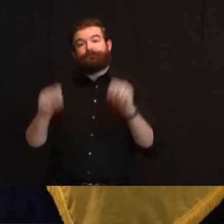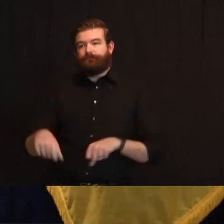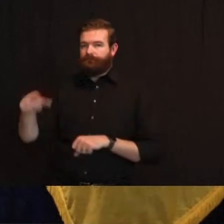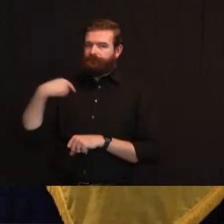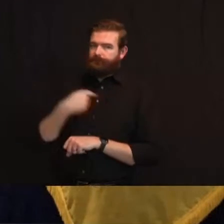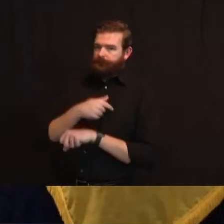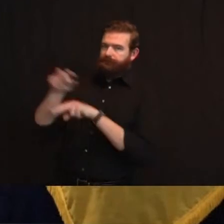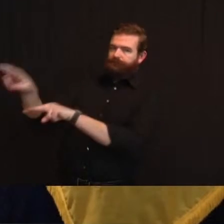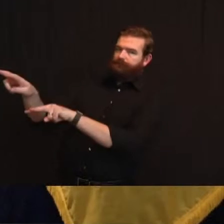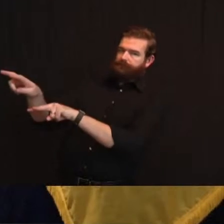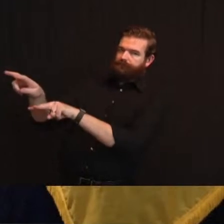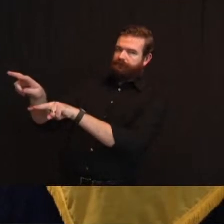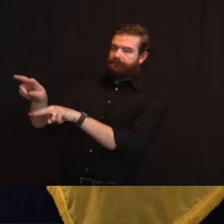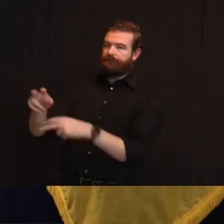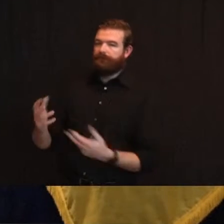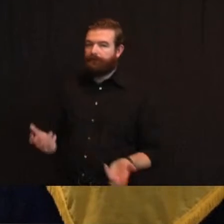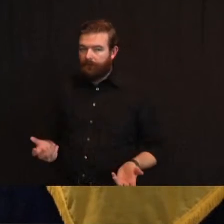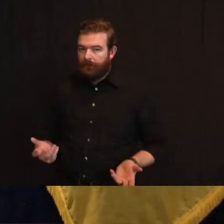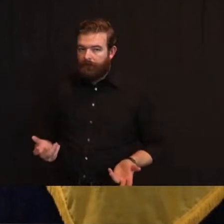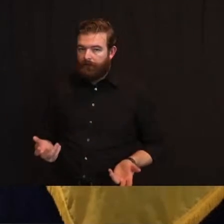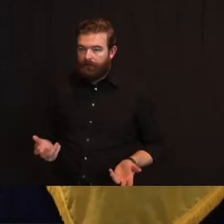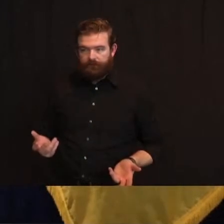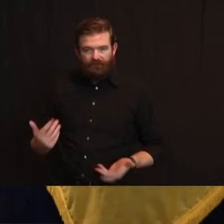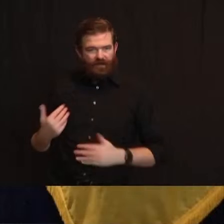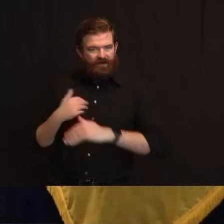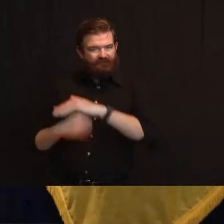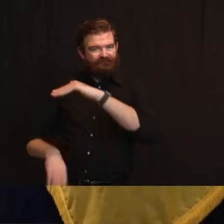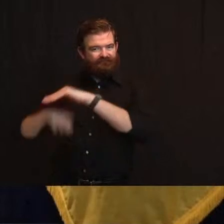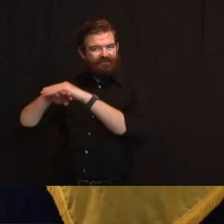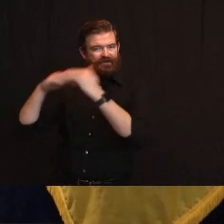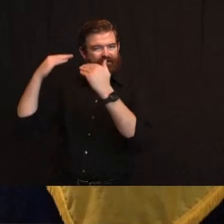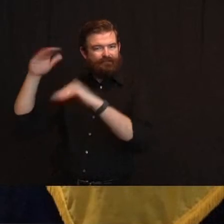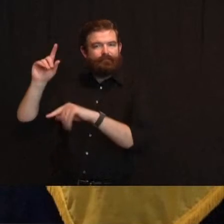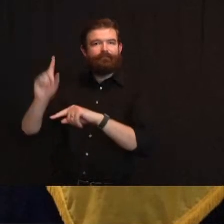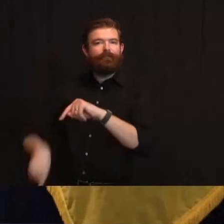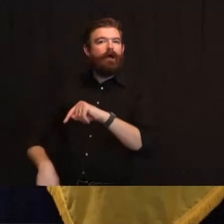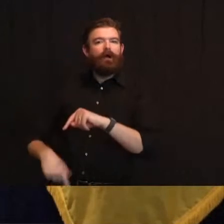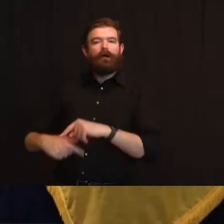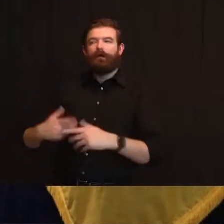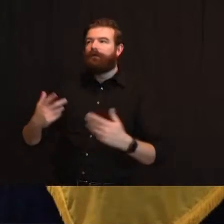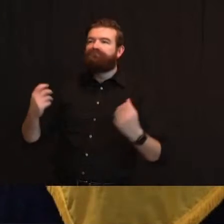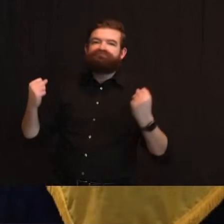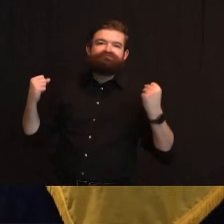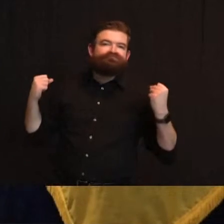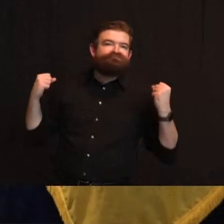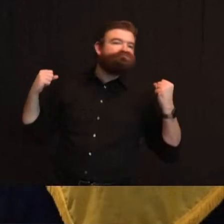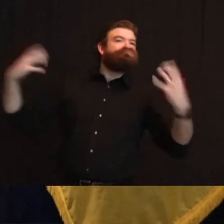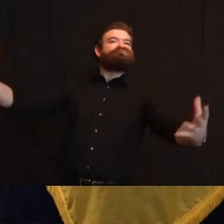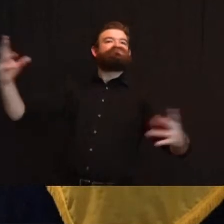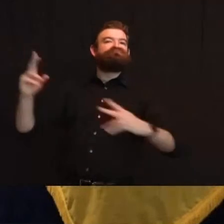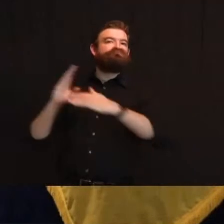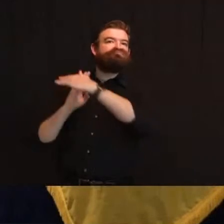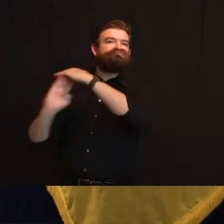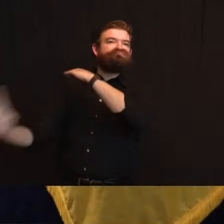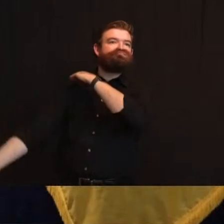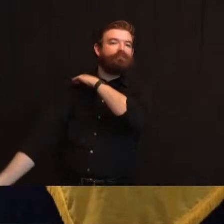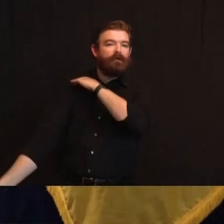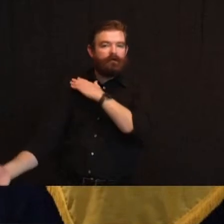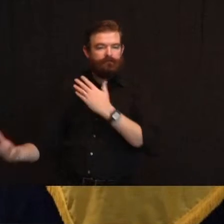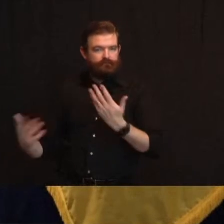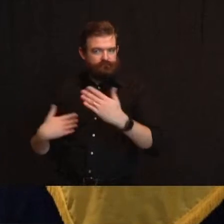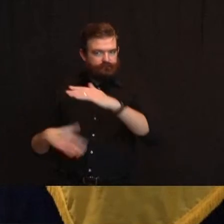And we are at 3,500 and change beds right now. Our high on April 14th was